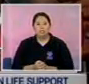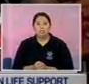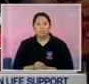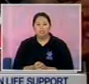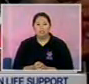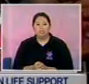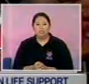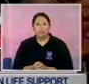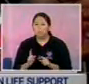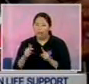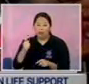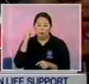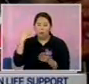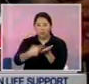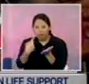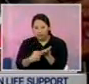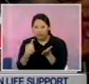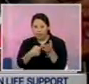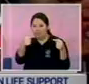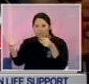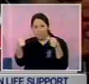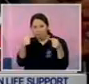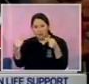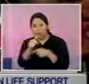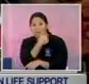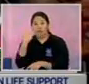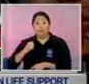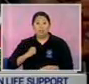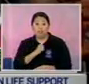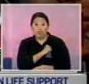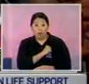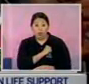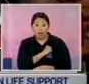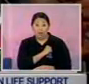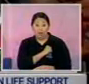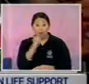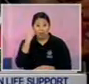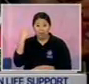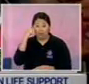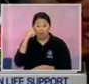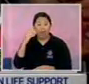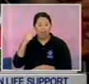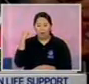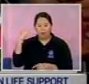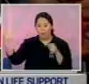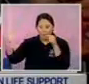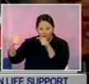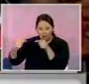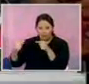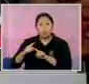any debate with my distinguished colleague from Makati, Senator Arroyo. I just would